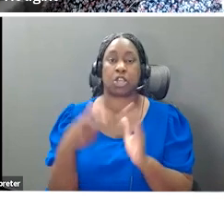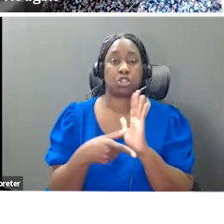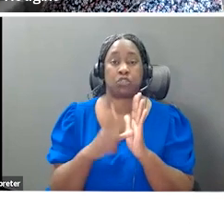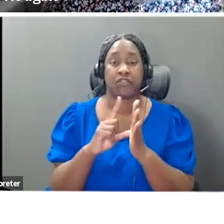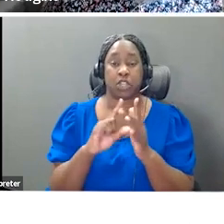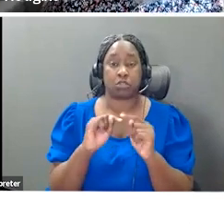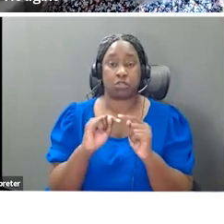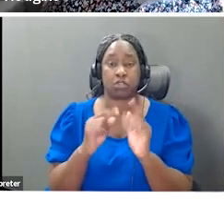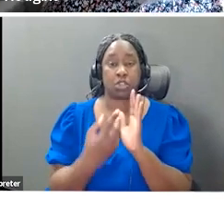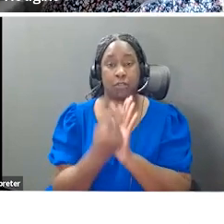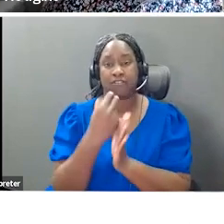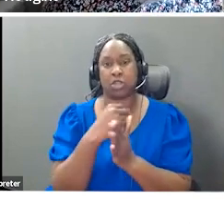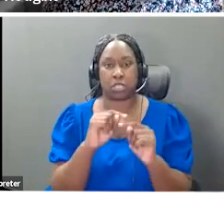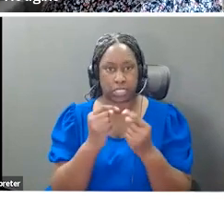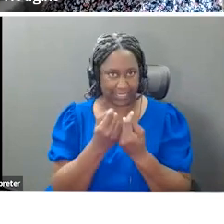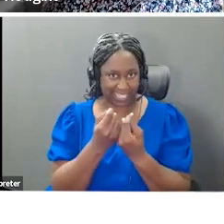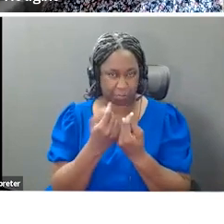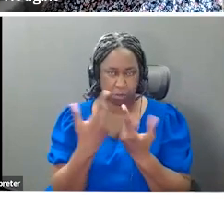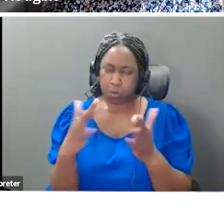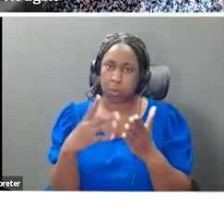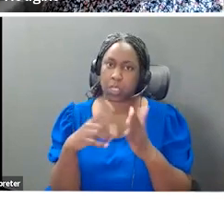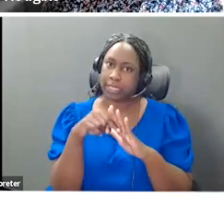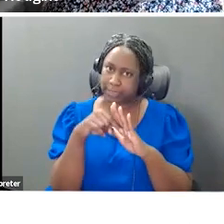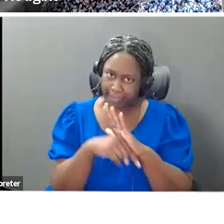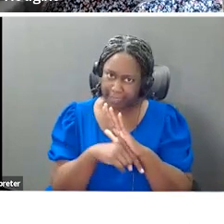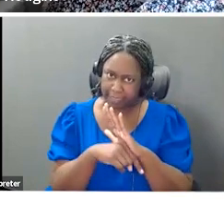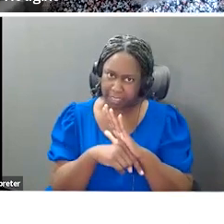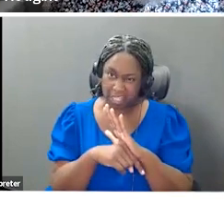is really, it's intense. It could be of like 8 to